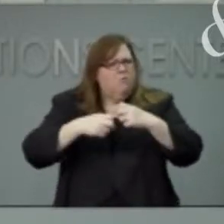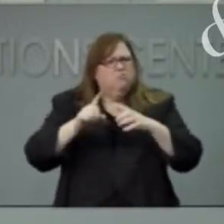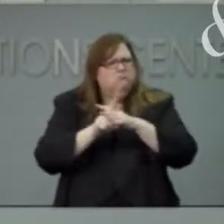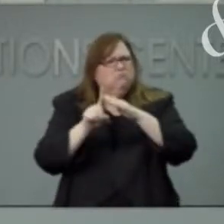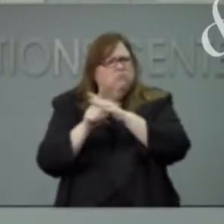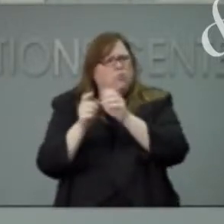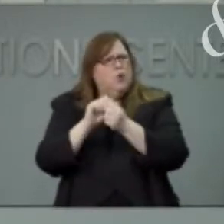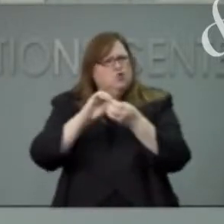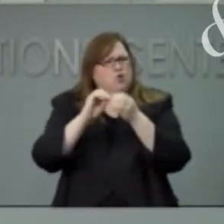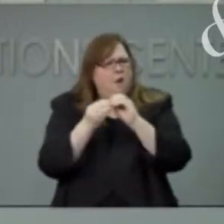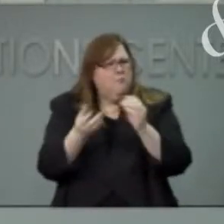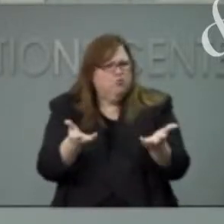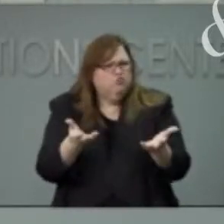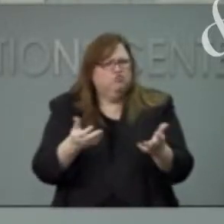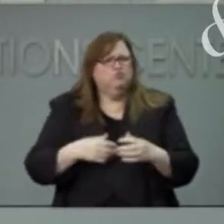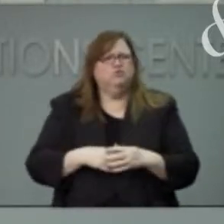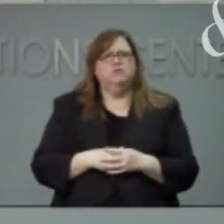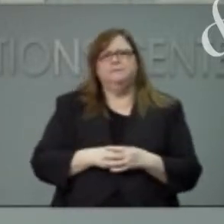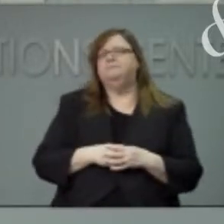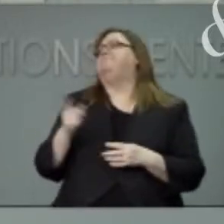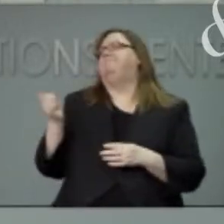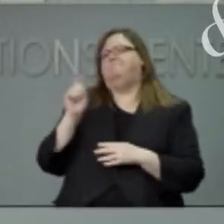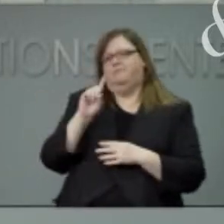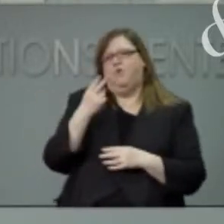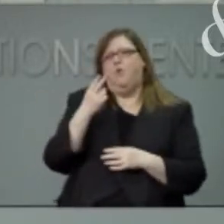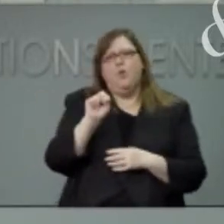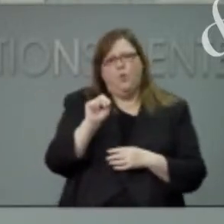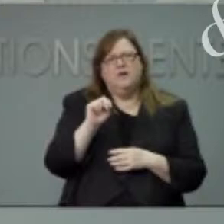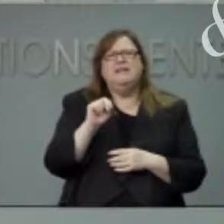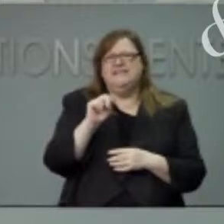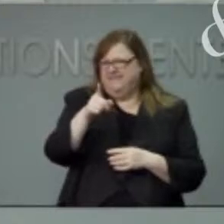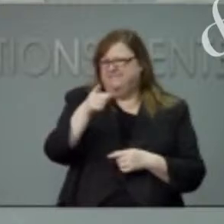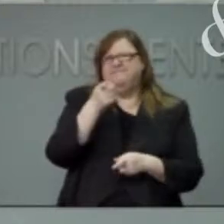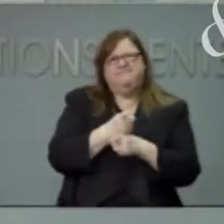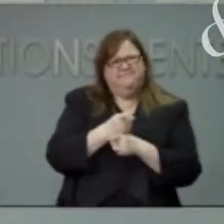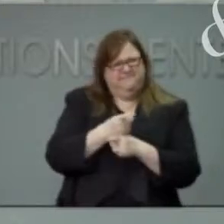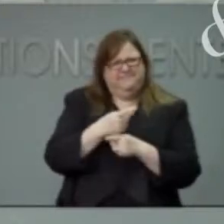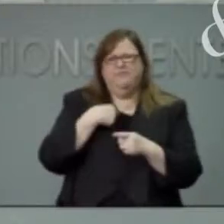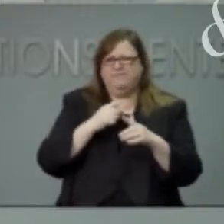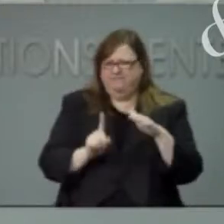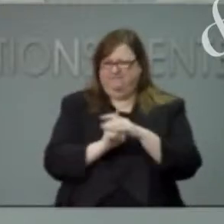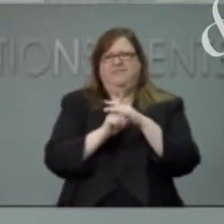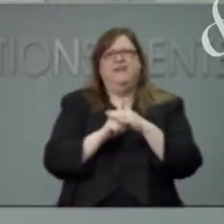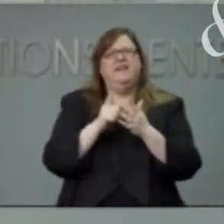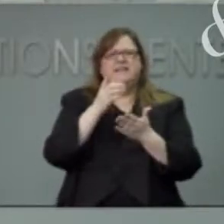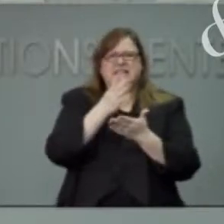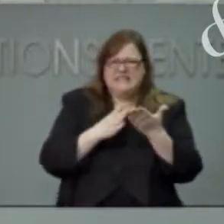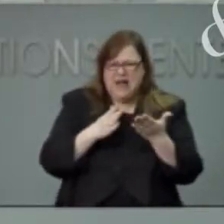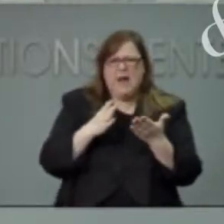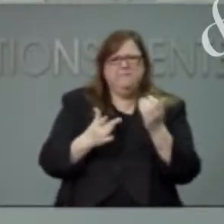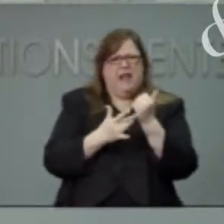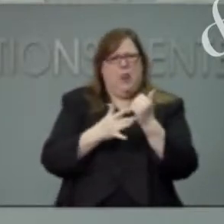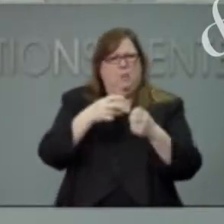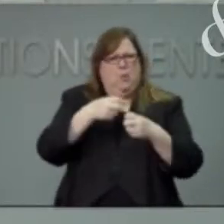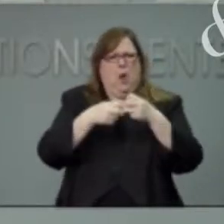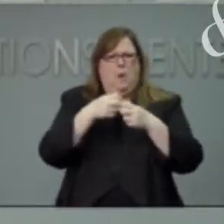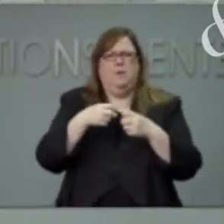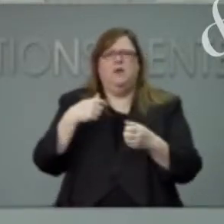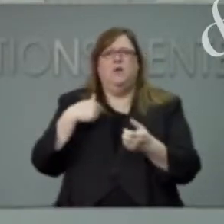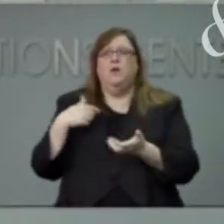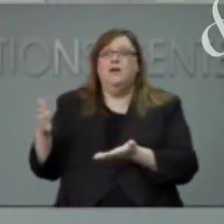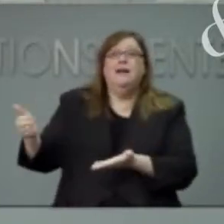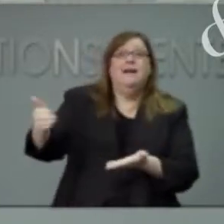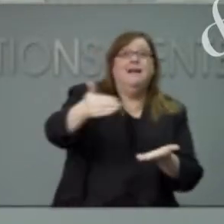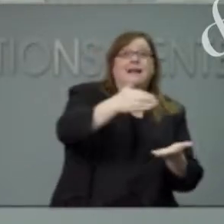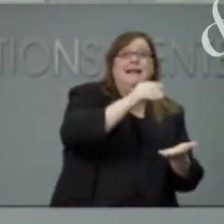Jody. Thanks for the question. Yes, we have had some technical issues in ingesting some data where we got incomplete